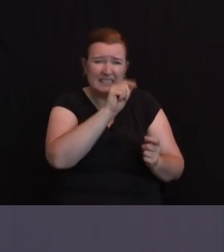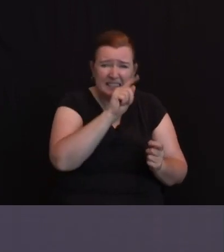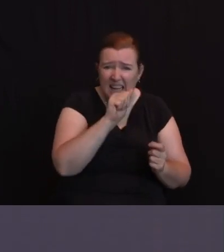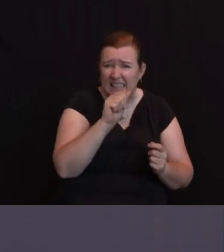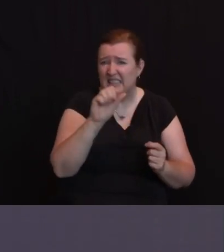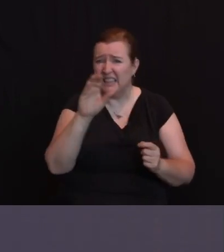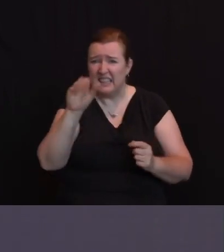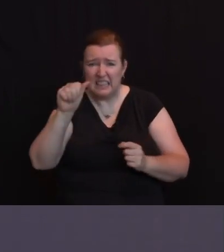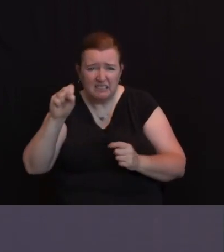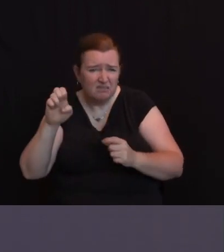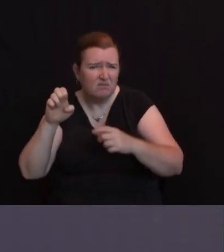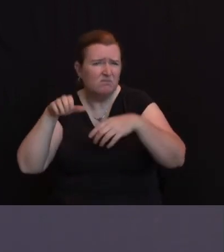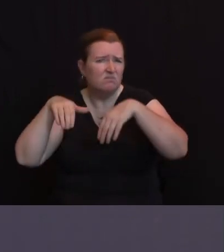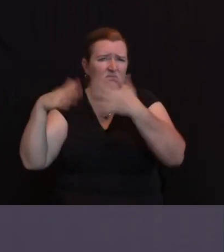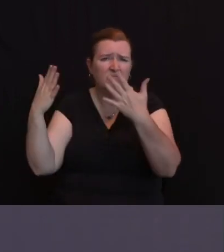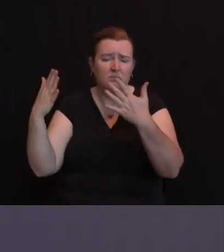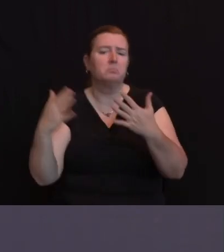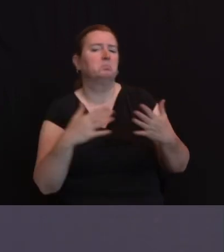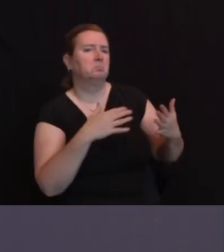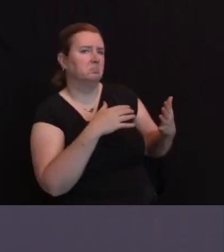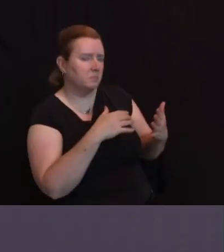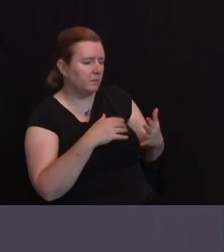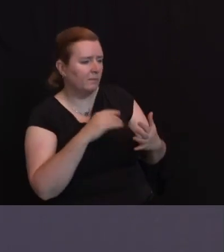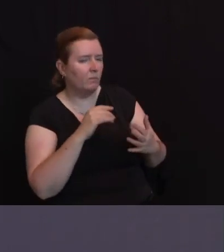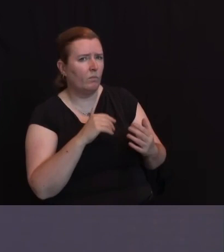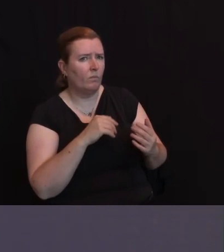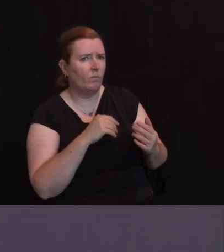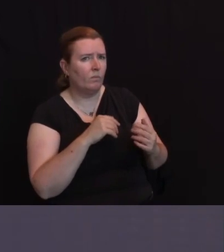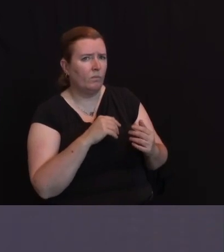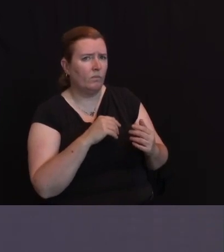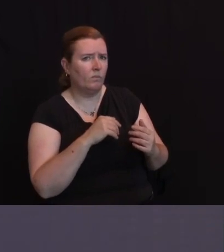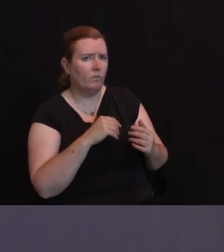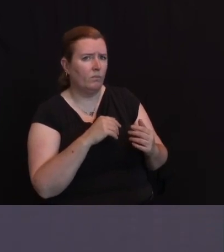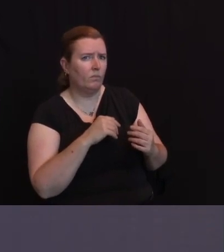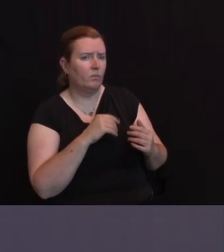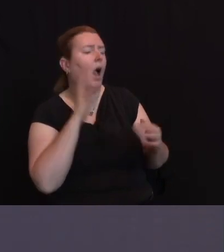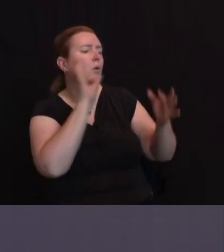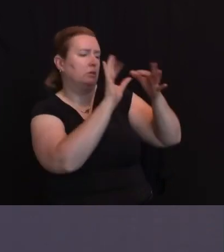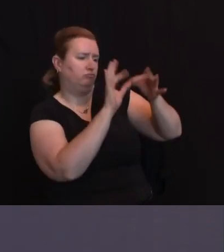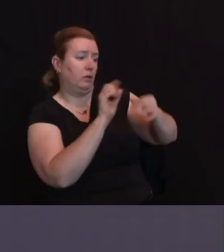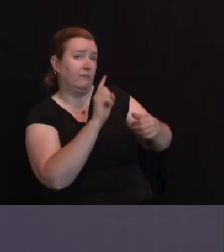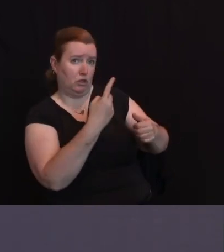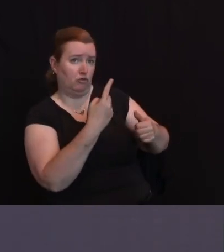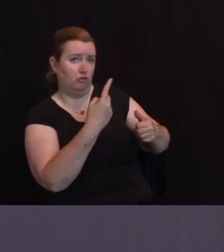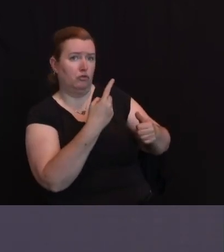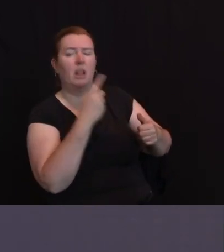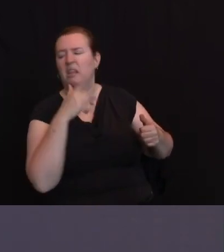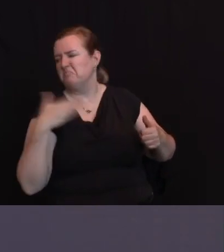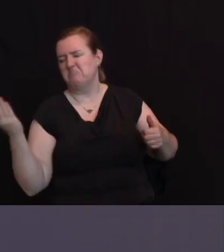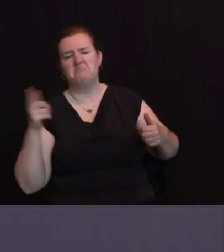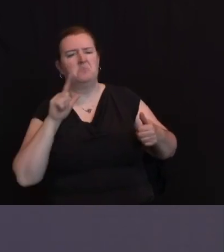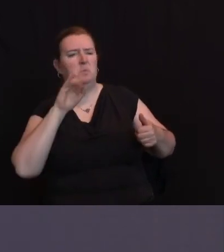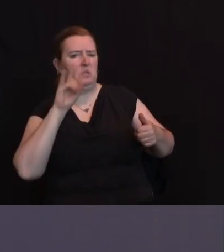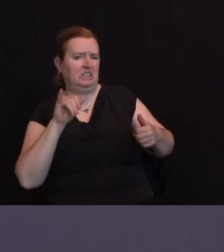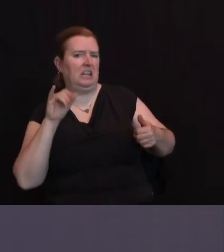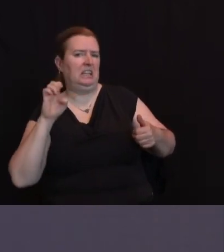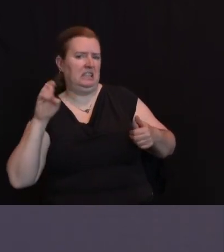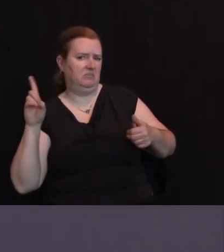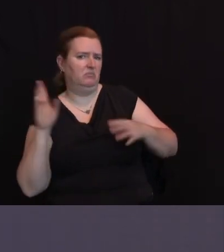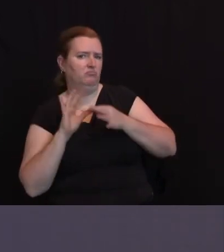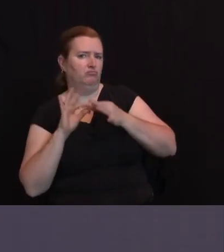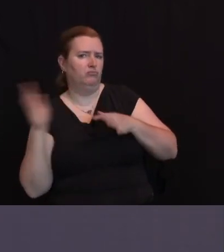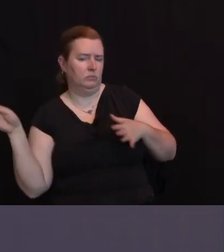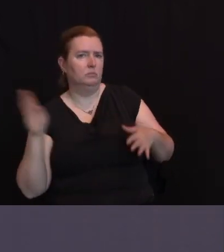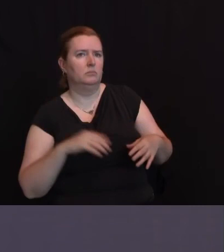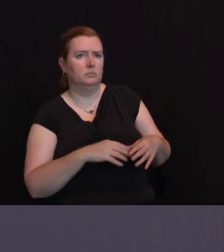say, and I'll invite Judy or Ed to come in on this. You know, it is encouraging to